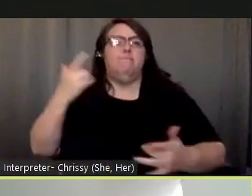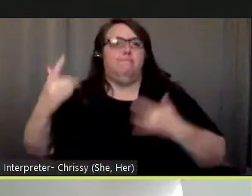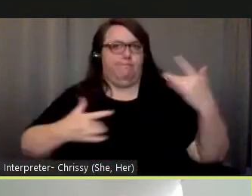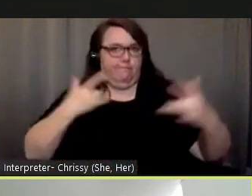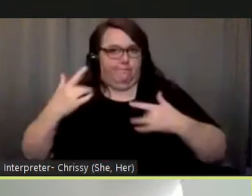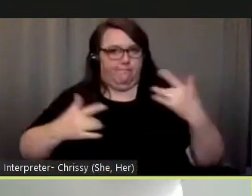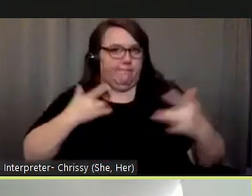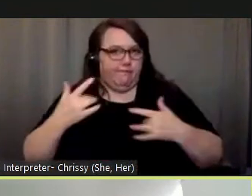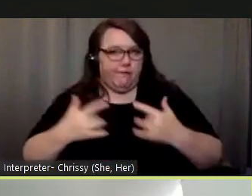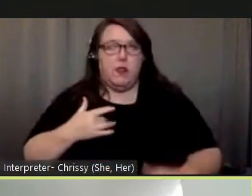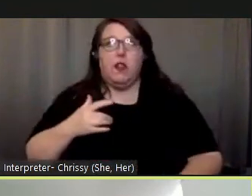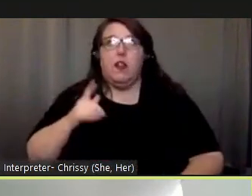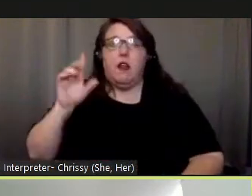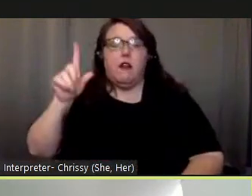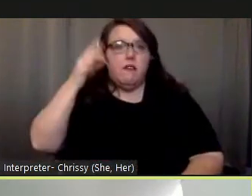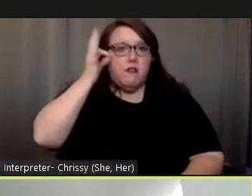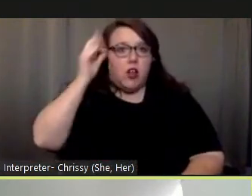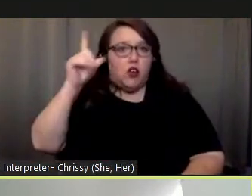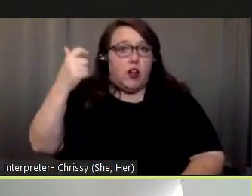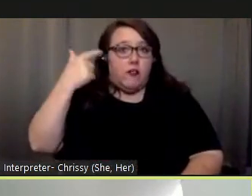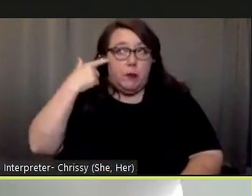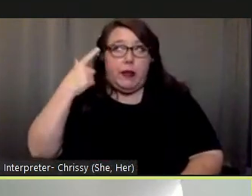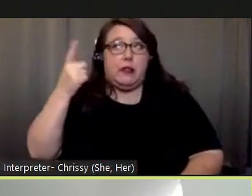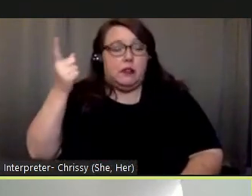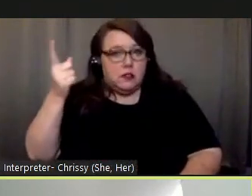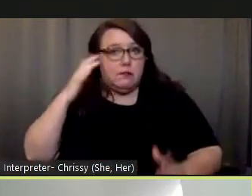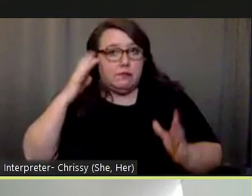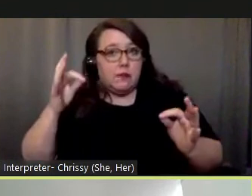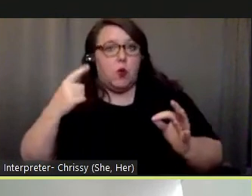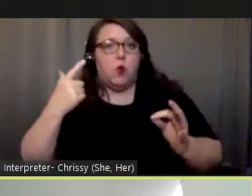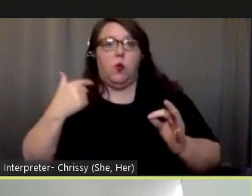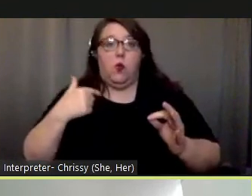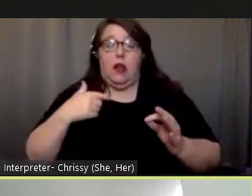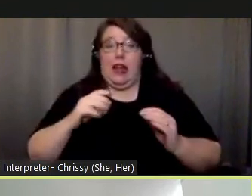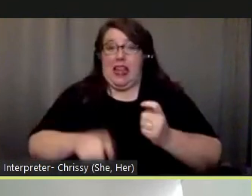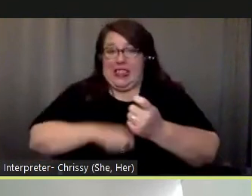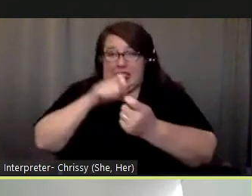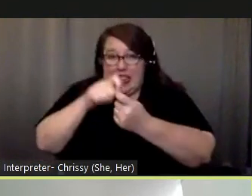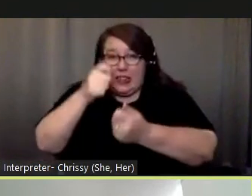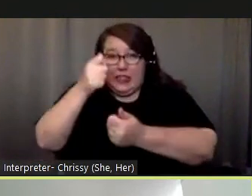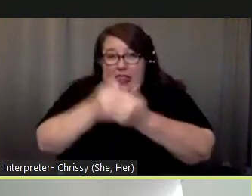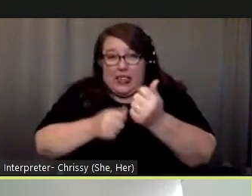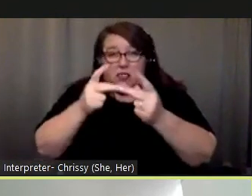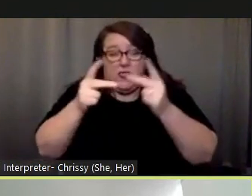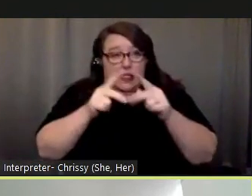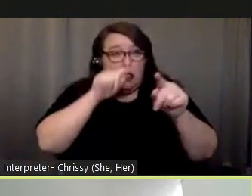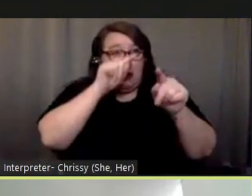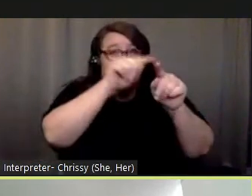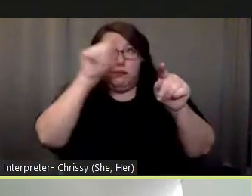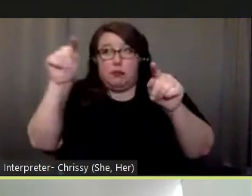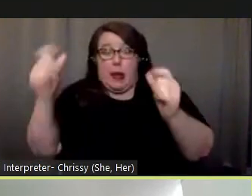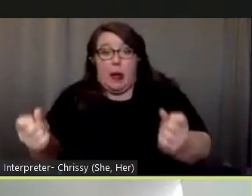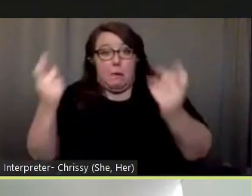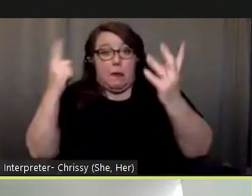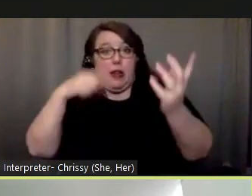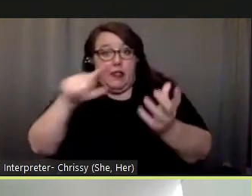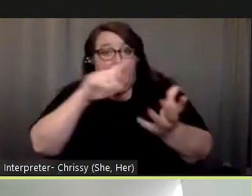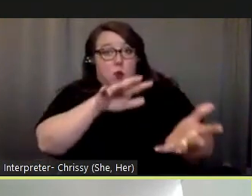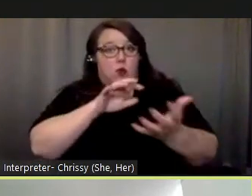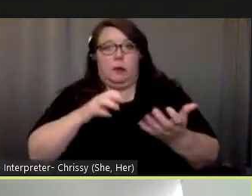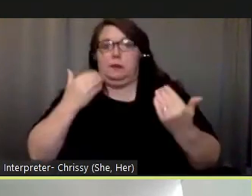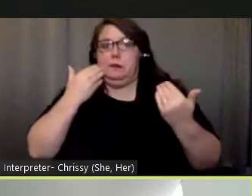government, and we're still trying to get true clarity on exactly how many doses each one of these facilities is going to be getting. But we